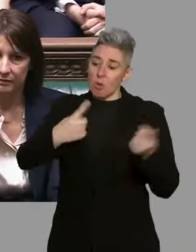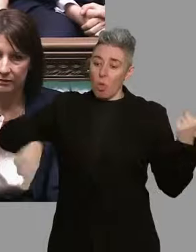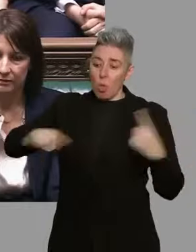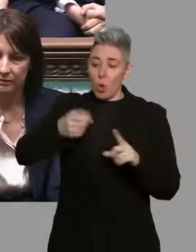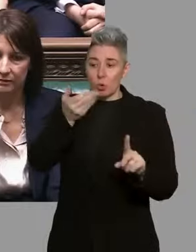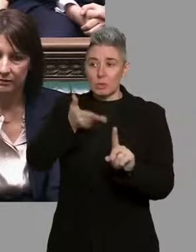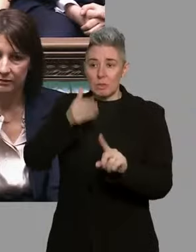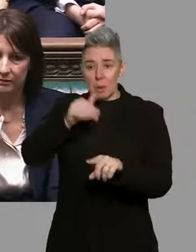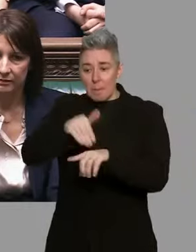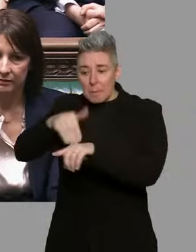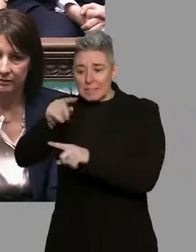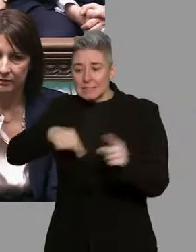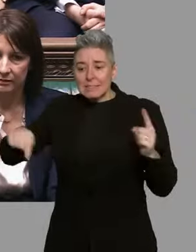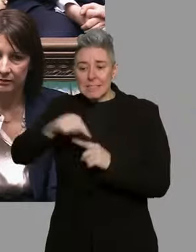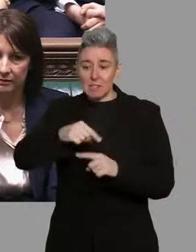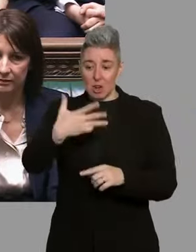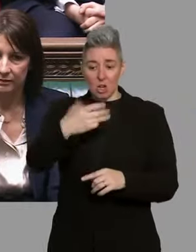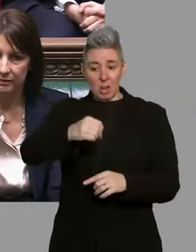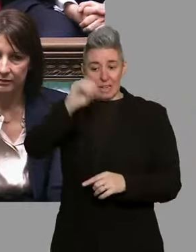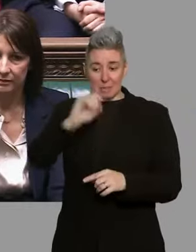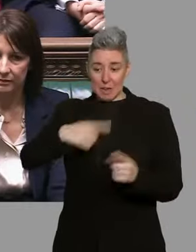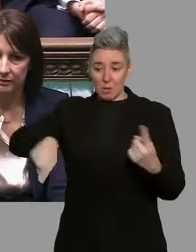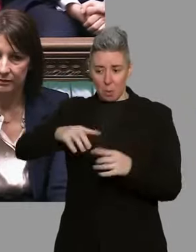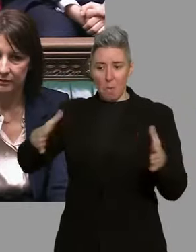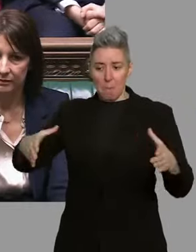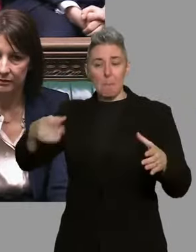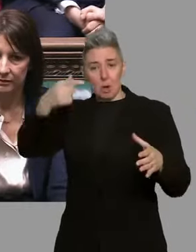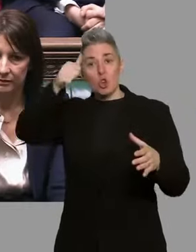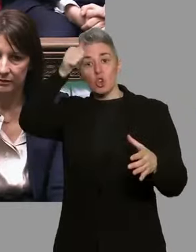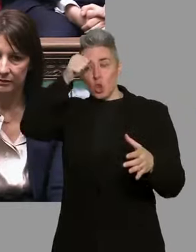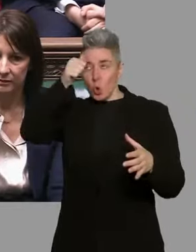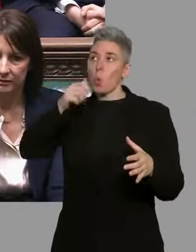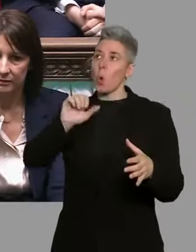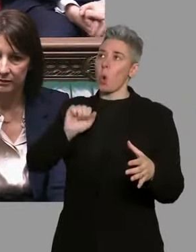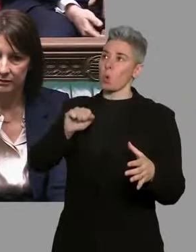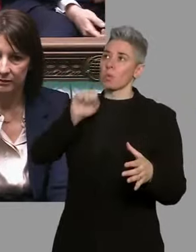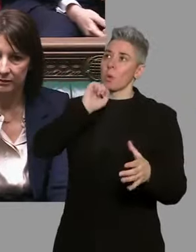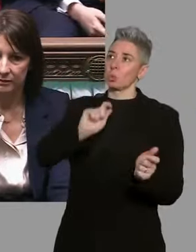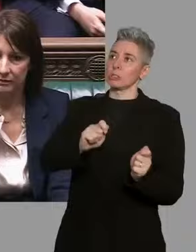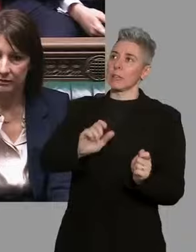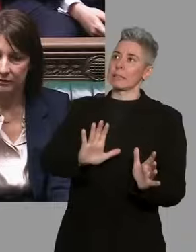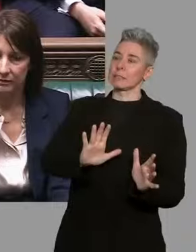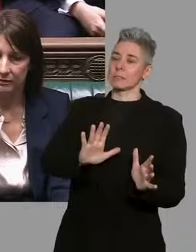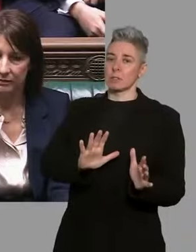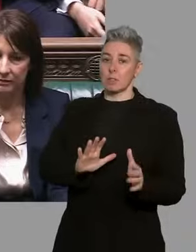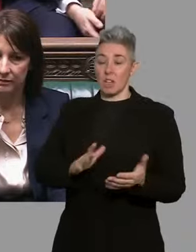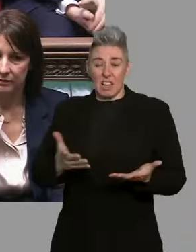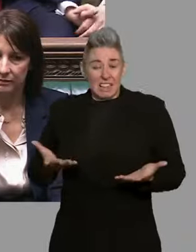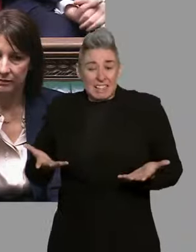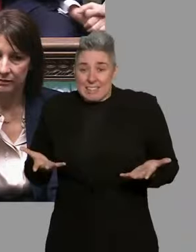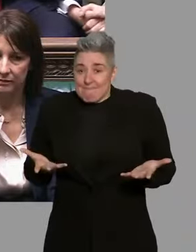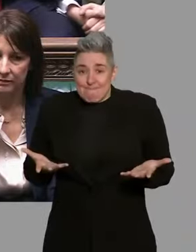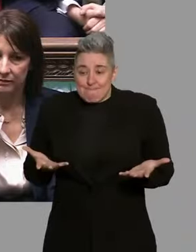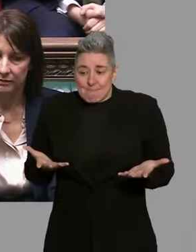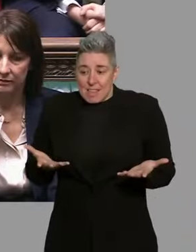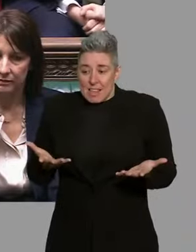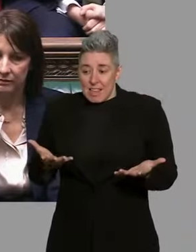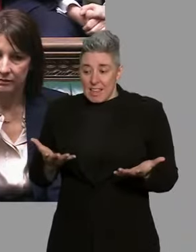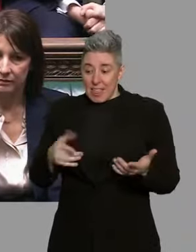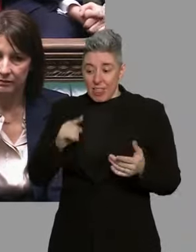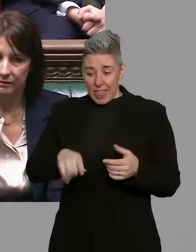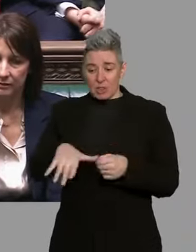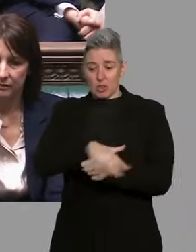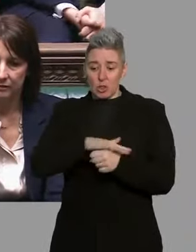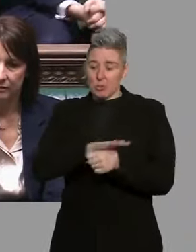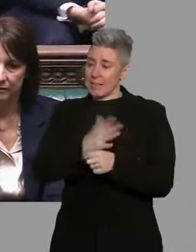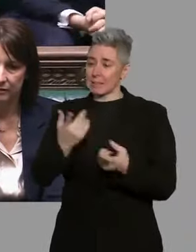those circumstances, the taxpayer simply can't afford the burden of tens of billions of pounds of compensation. But I do understand